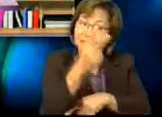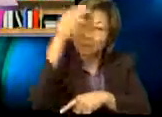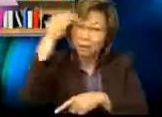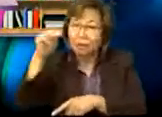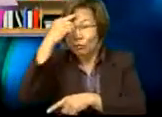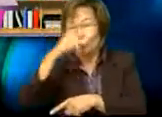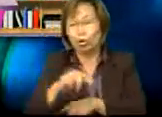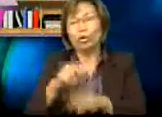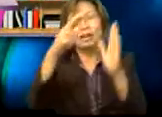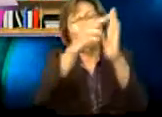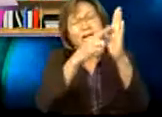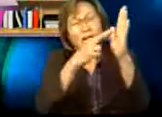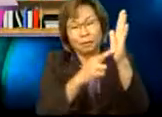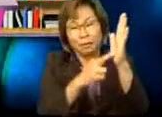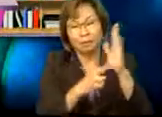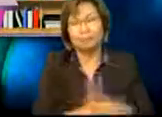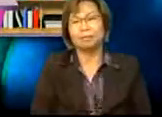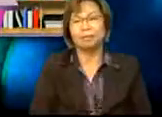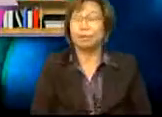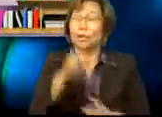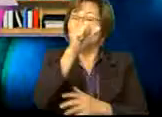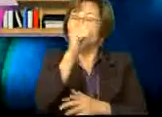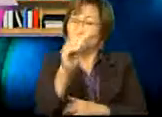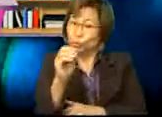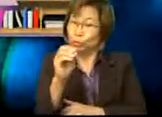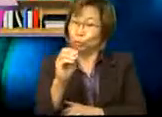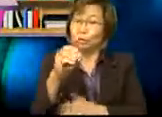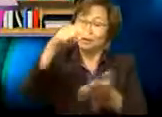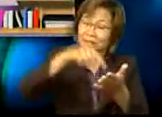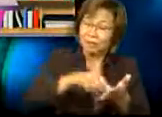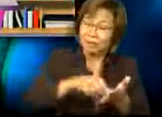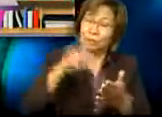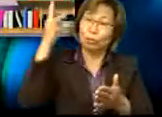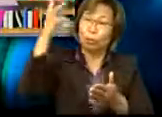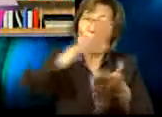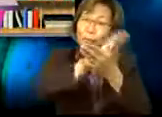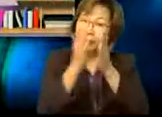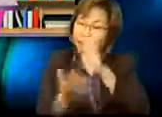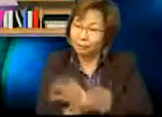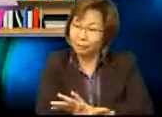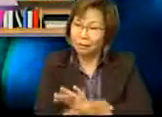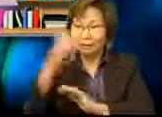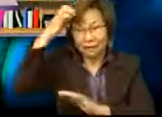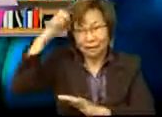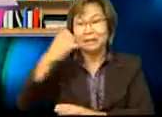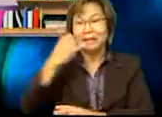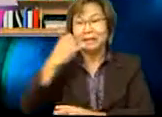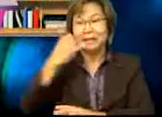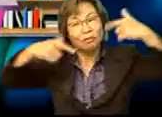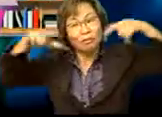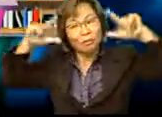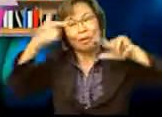recipes. So, this will become, he is famous